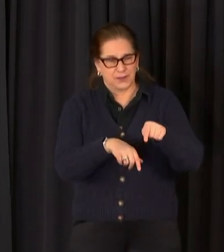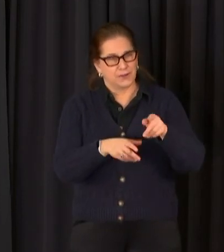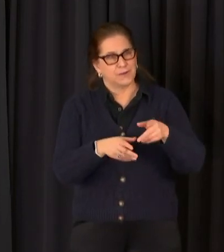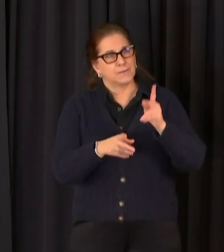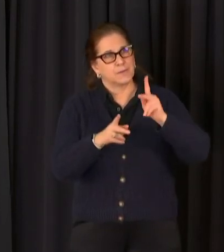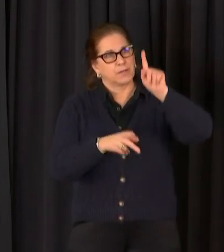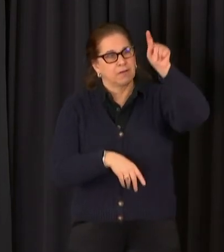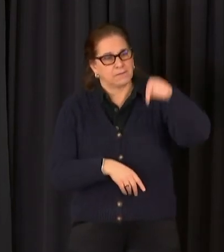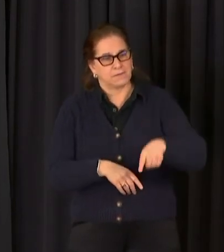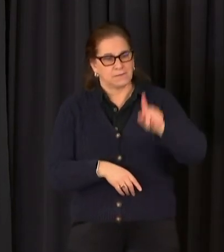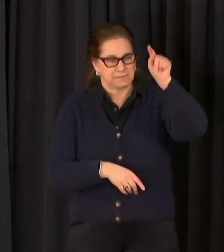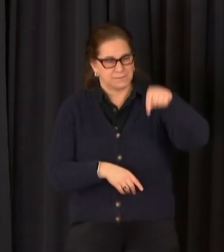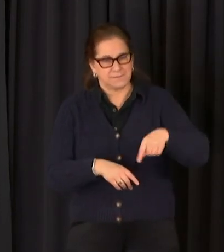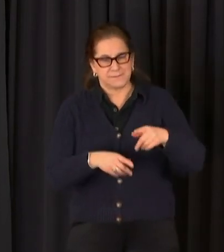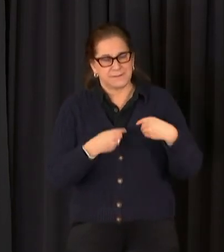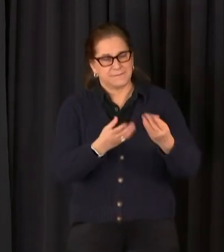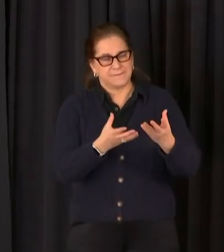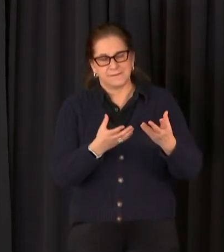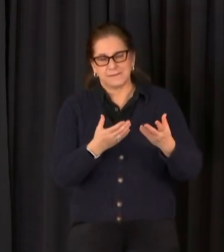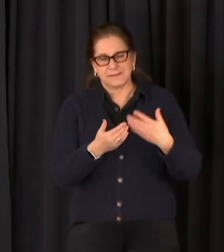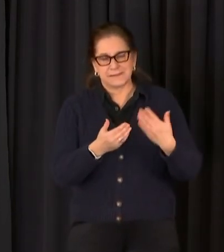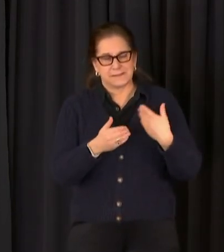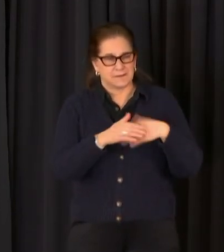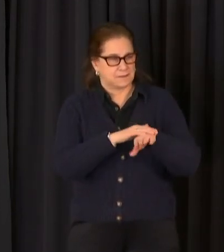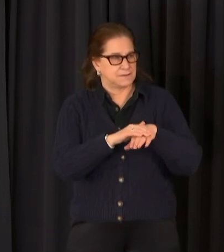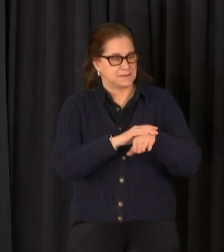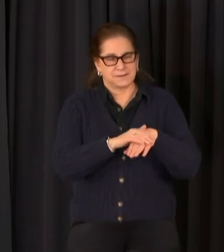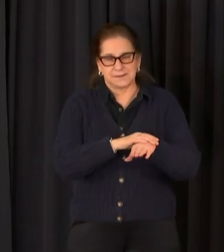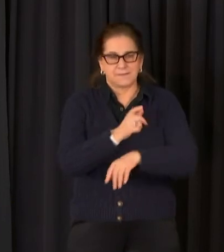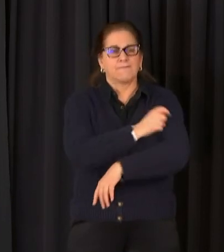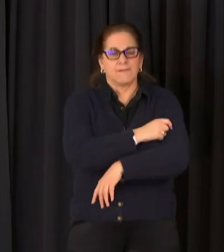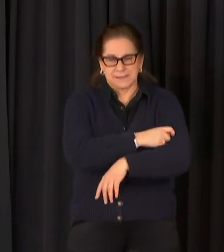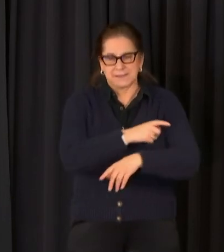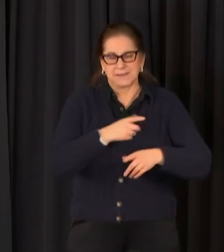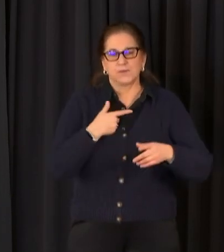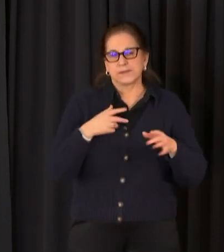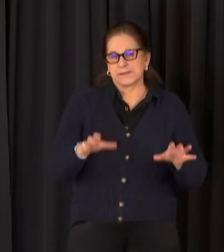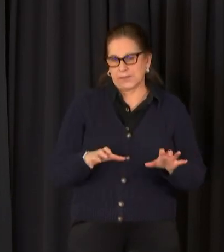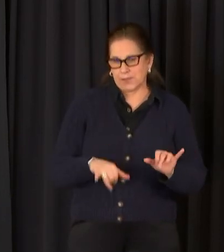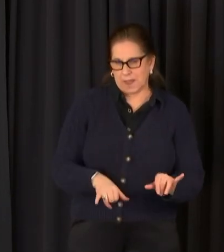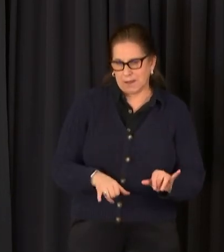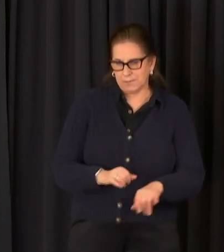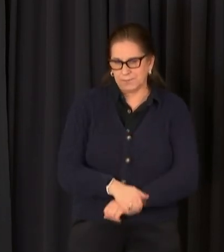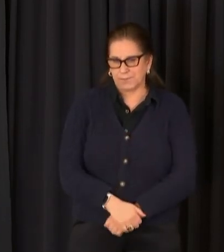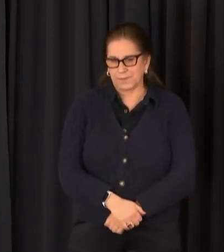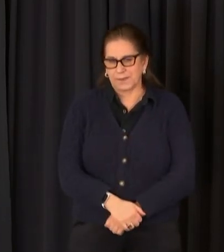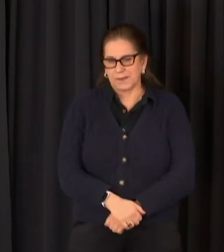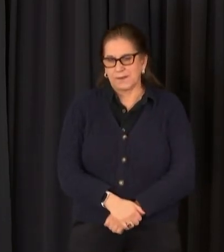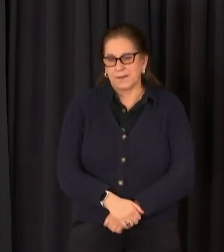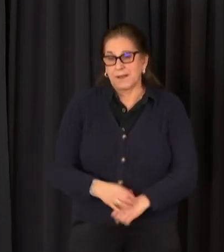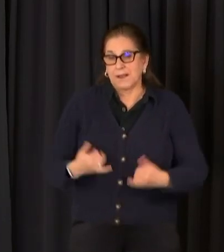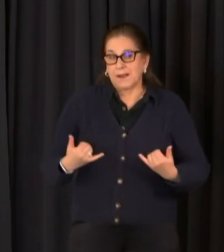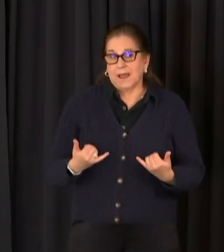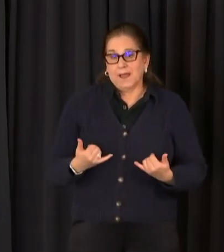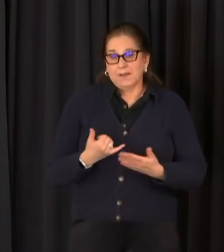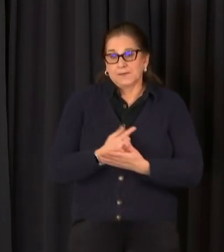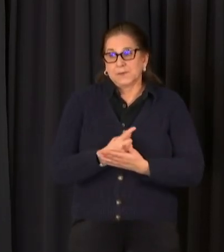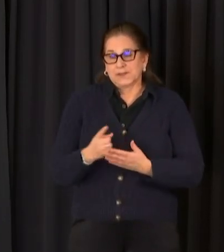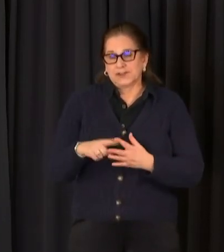site without waste with a healthcare provider who has the qualifications to do that. So this week we're